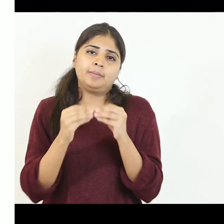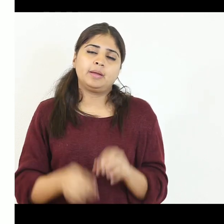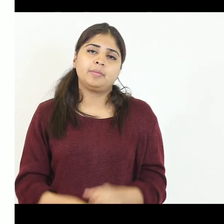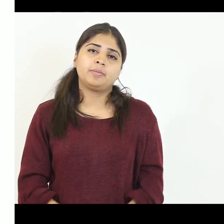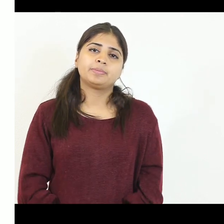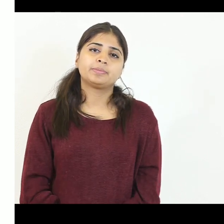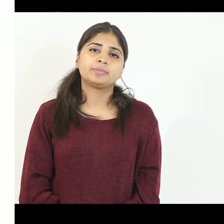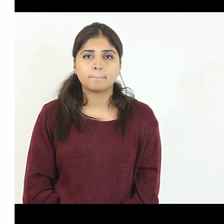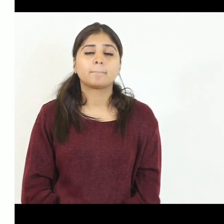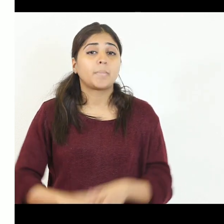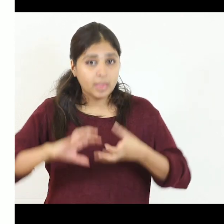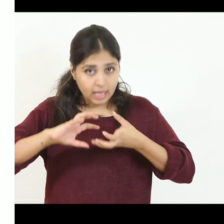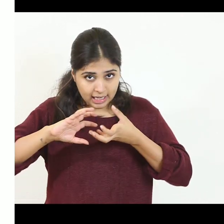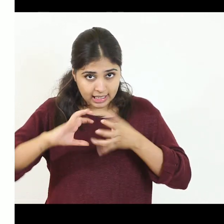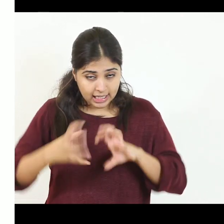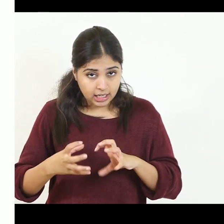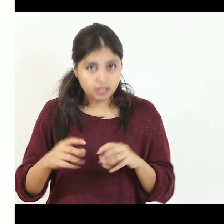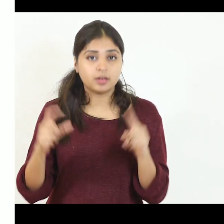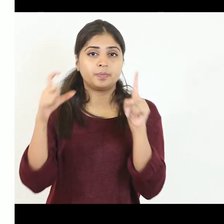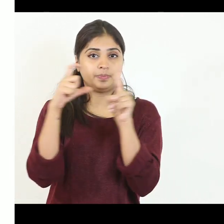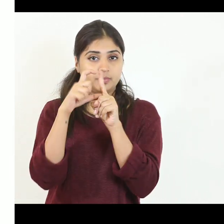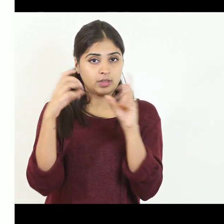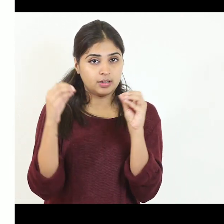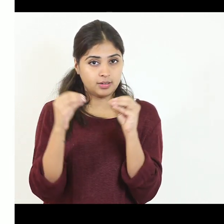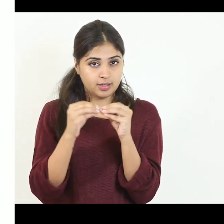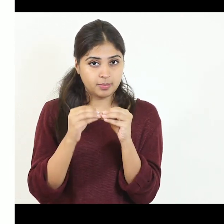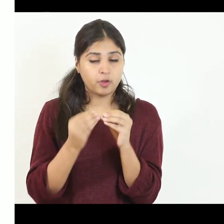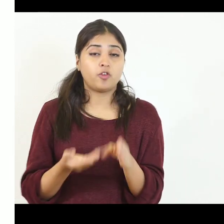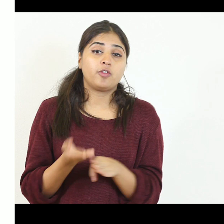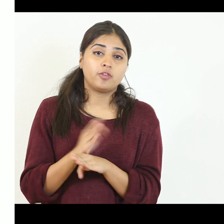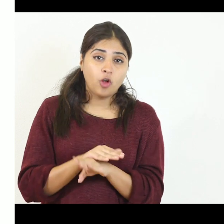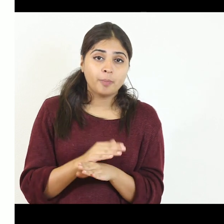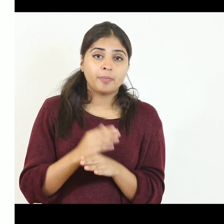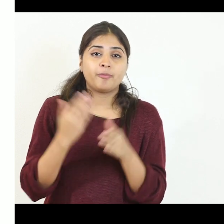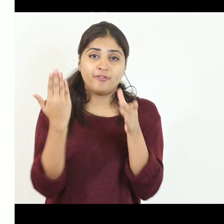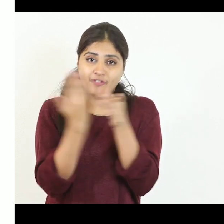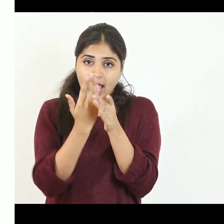database, from the File menu, click on New Database.